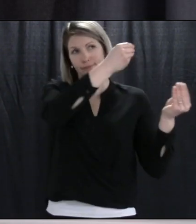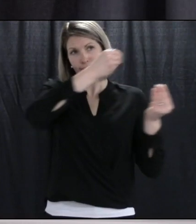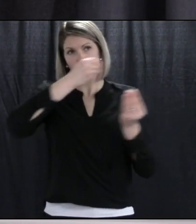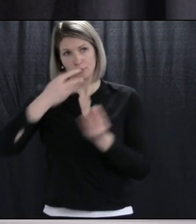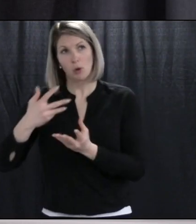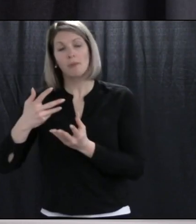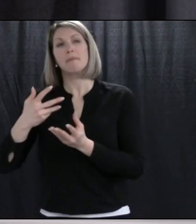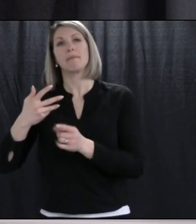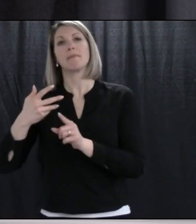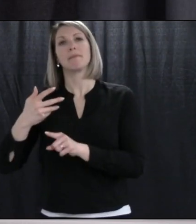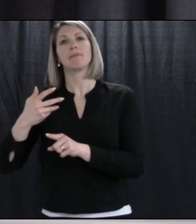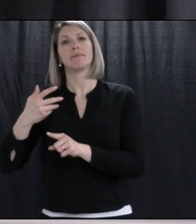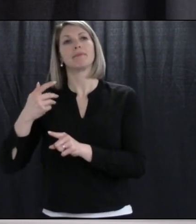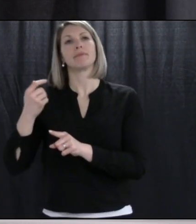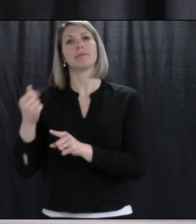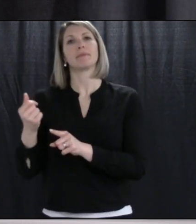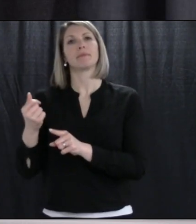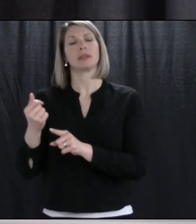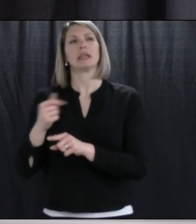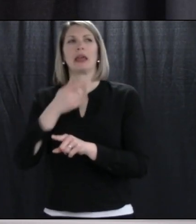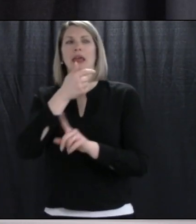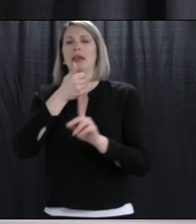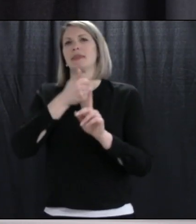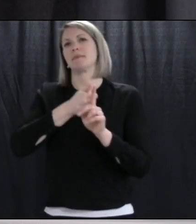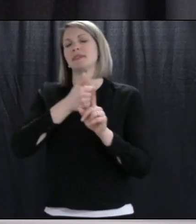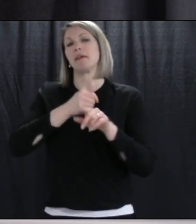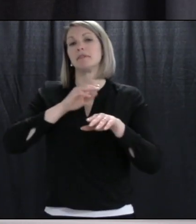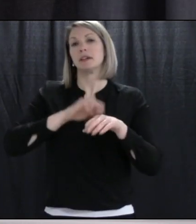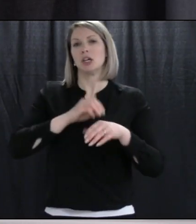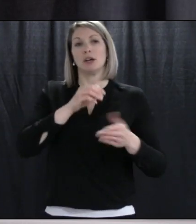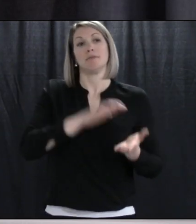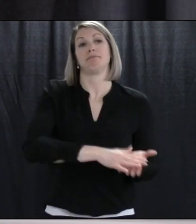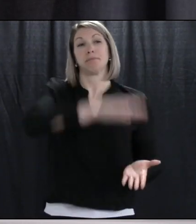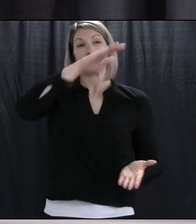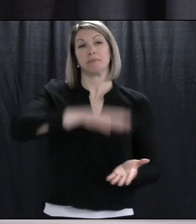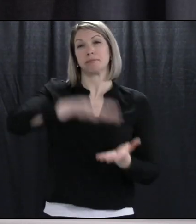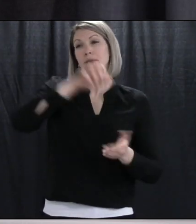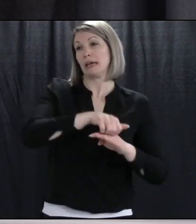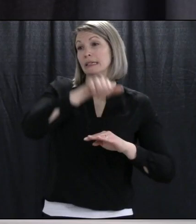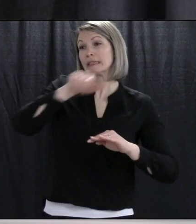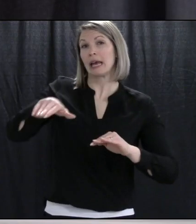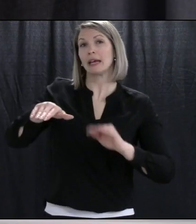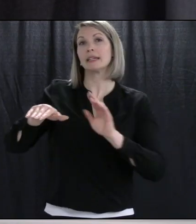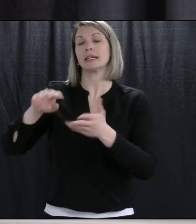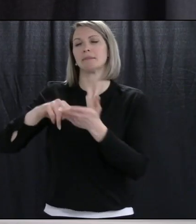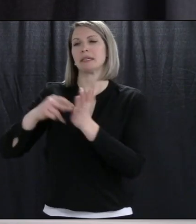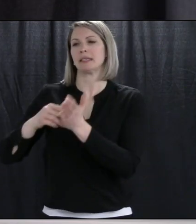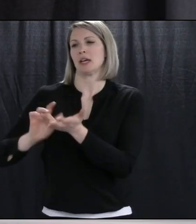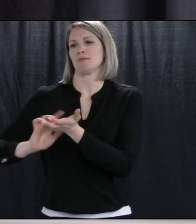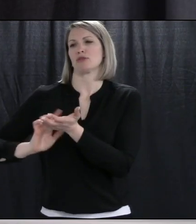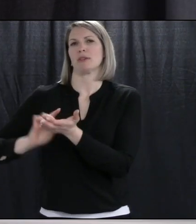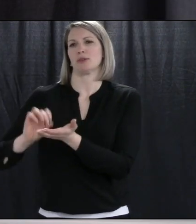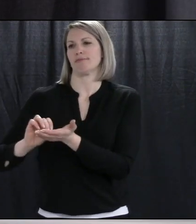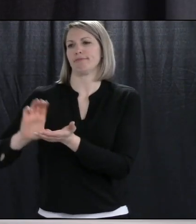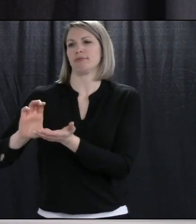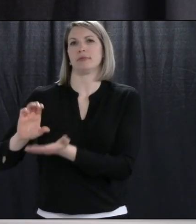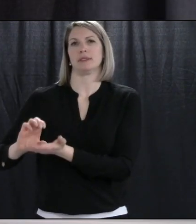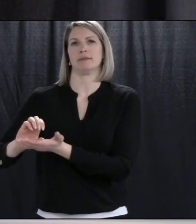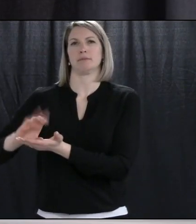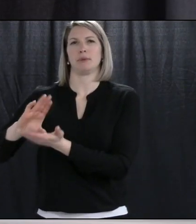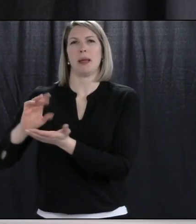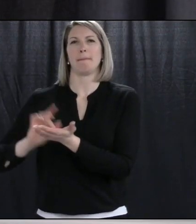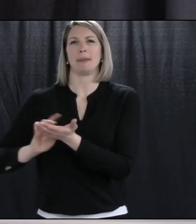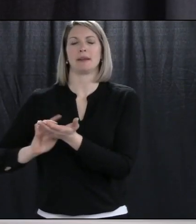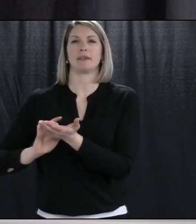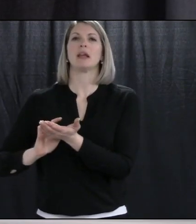actually being cautious with their drug supplies. As a result of that, prescription refills now through